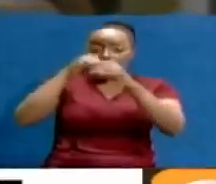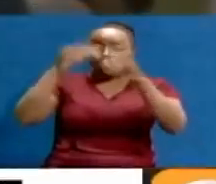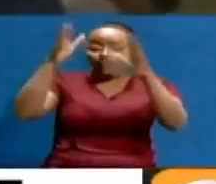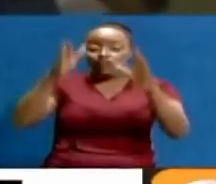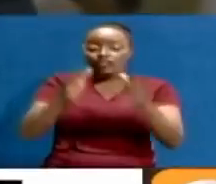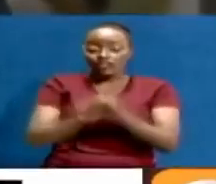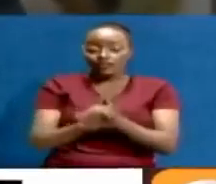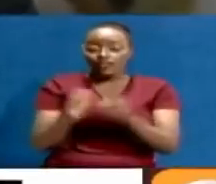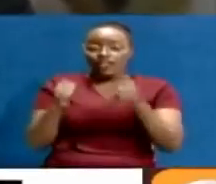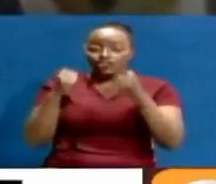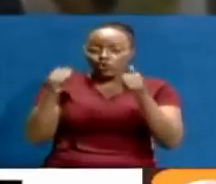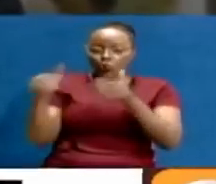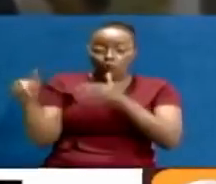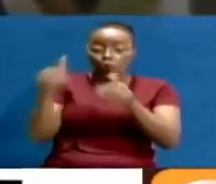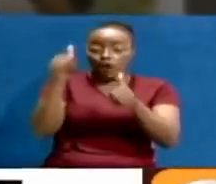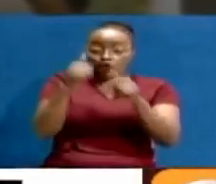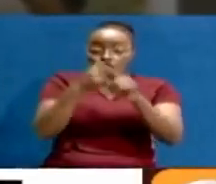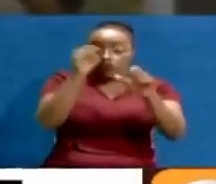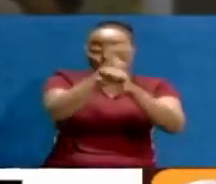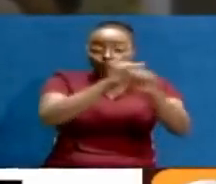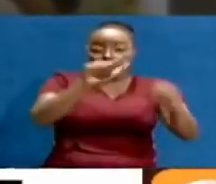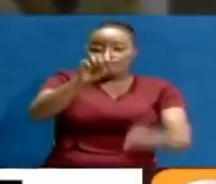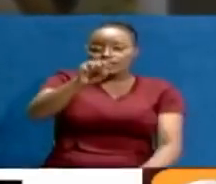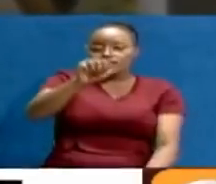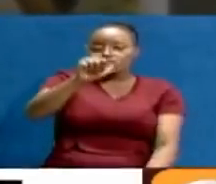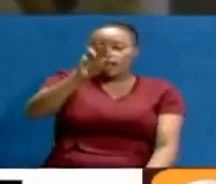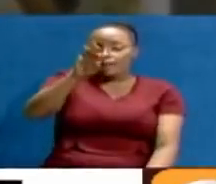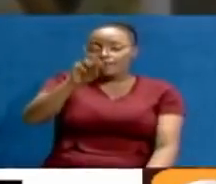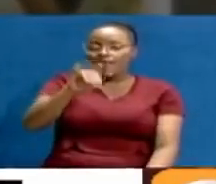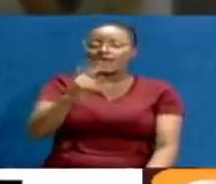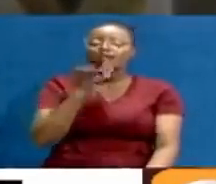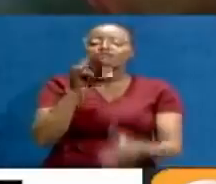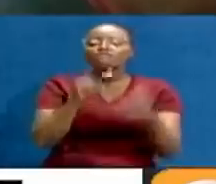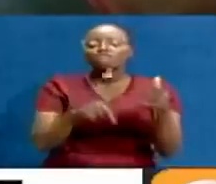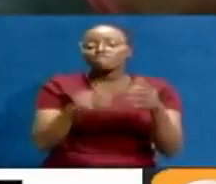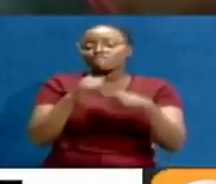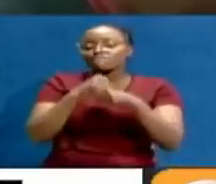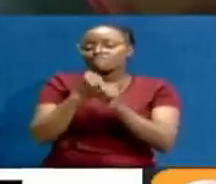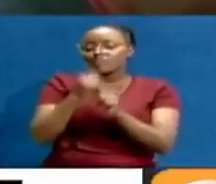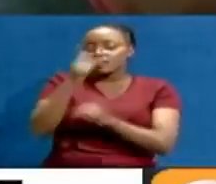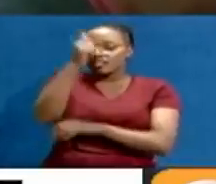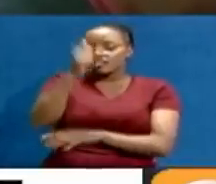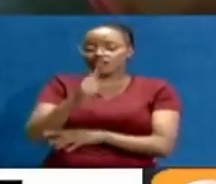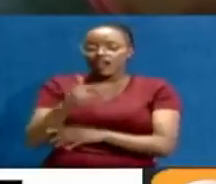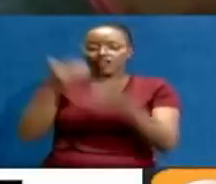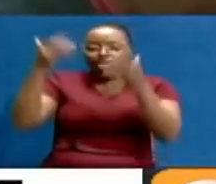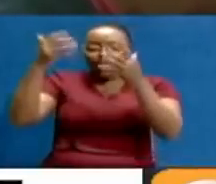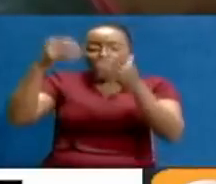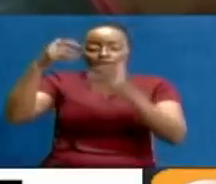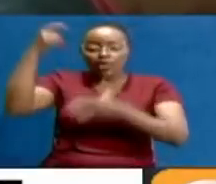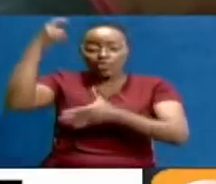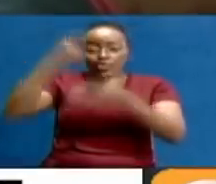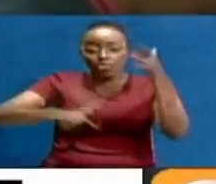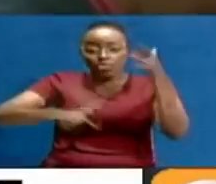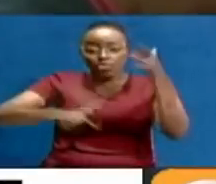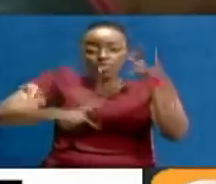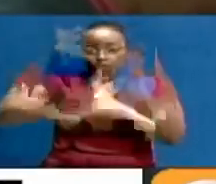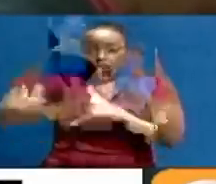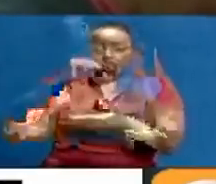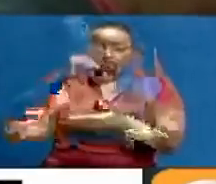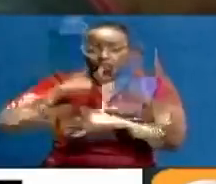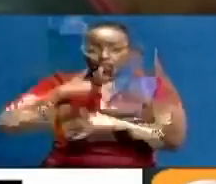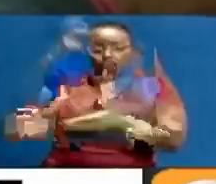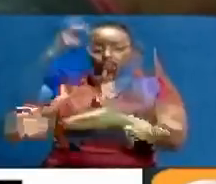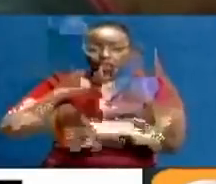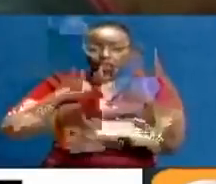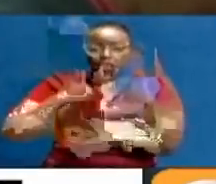strong arm tactics, according to President Suluhu, have subjected Tanzanians to heavy taxation due to the narrow tax base.